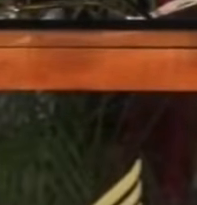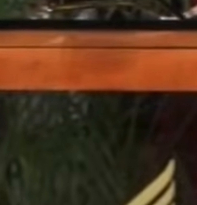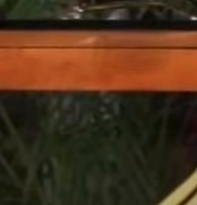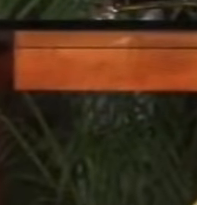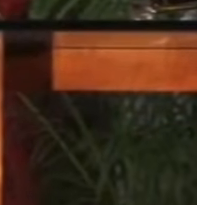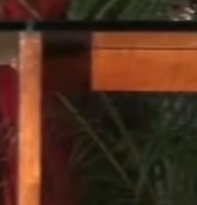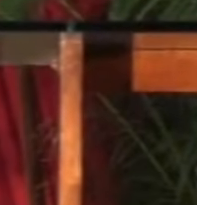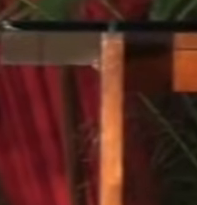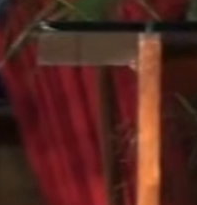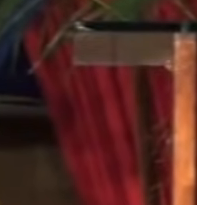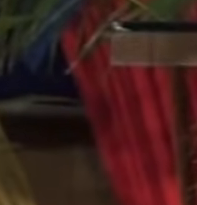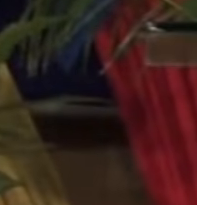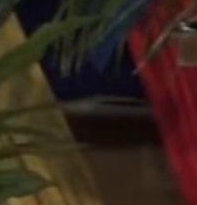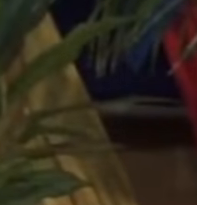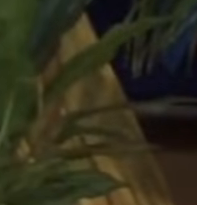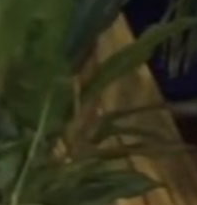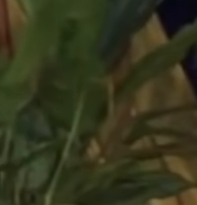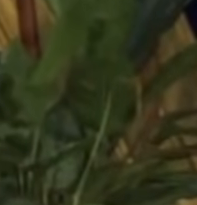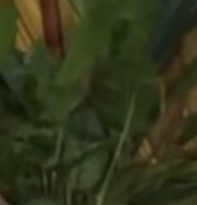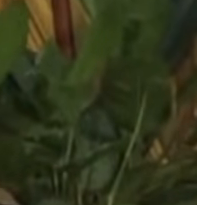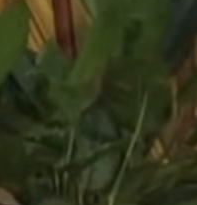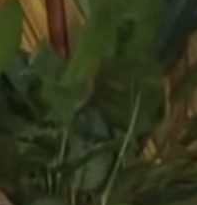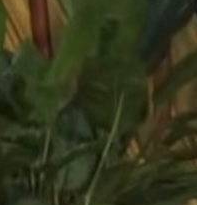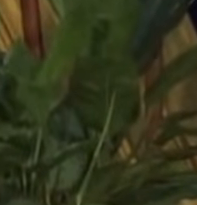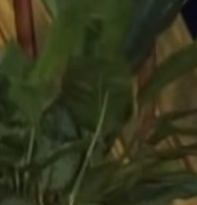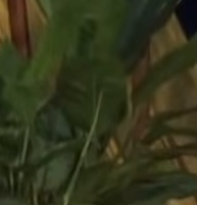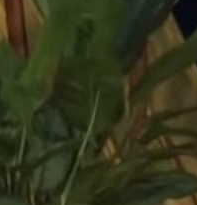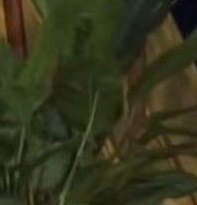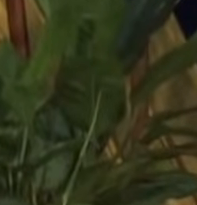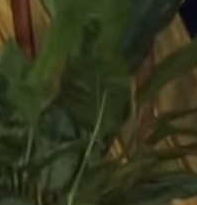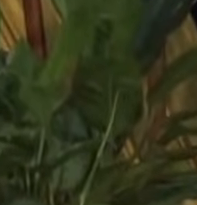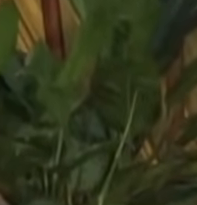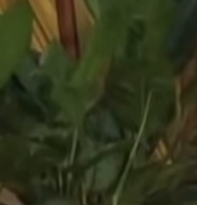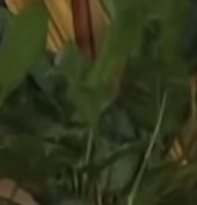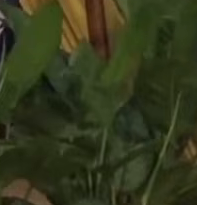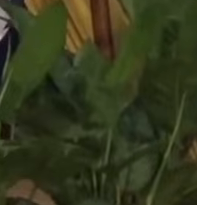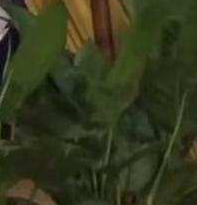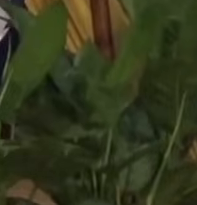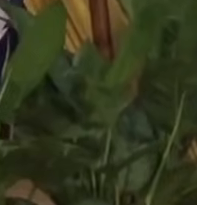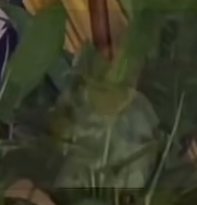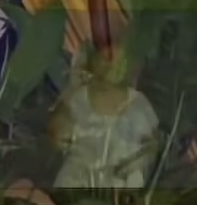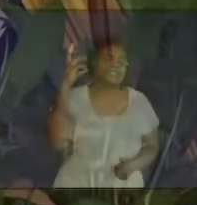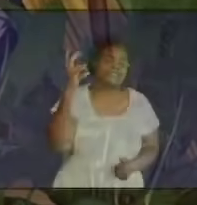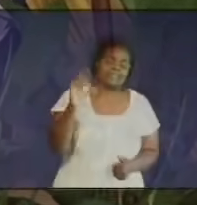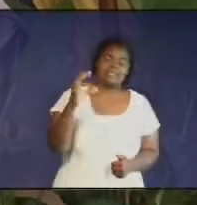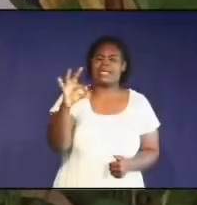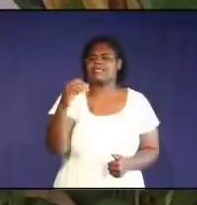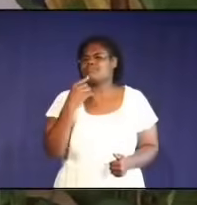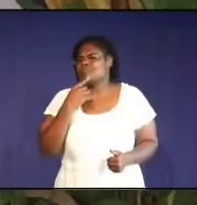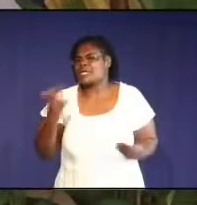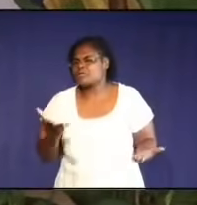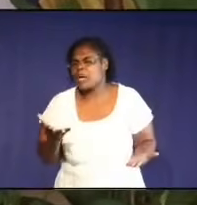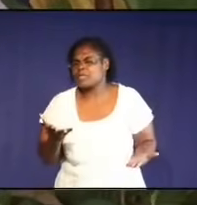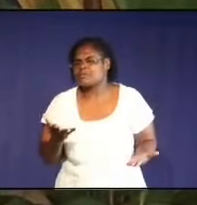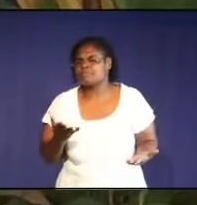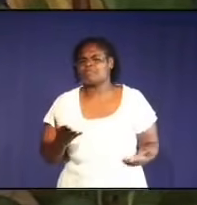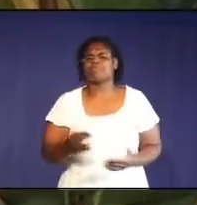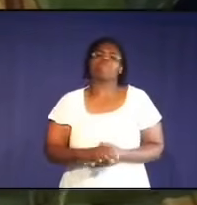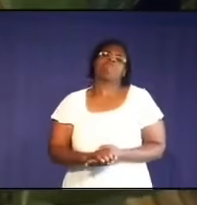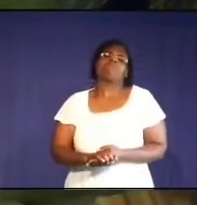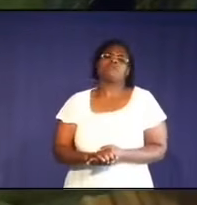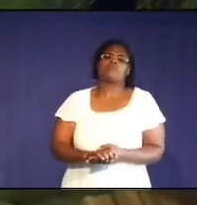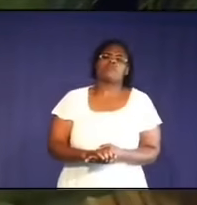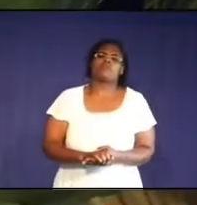verse 19, Paul says, having this seal. Now hush your fuss. He never